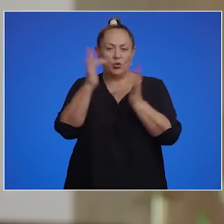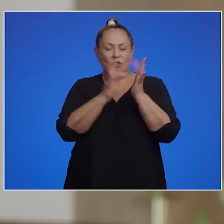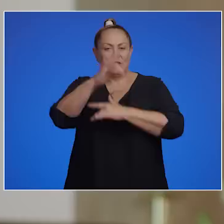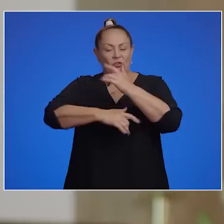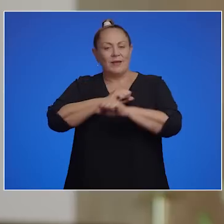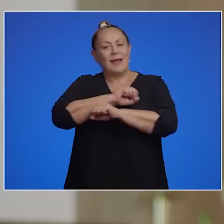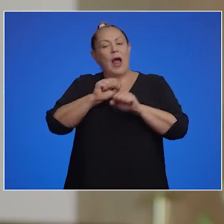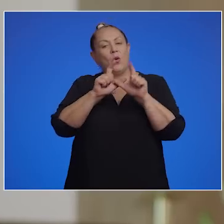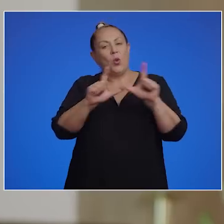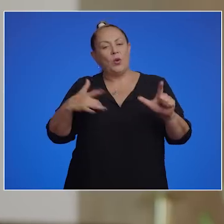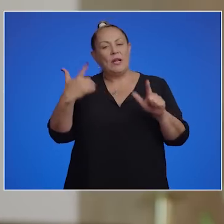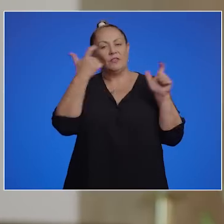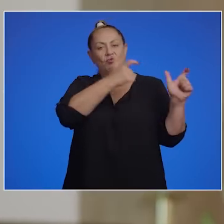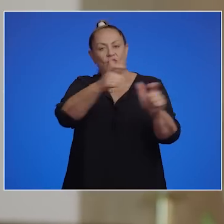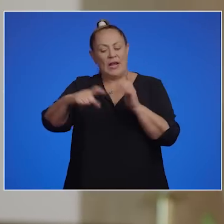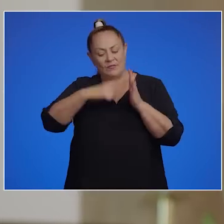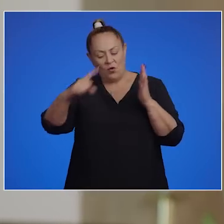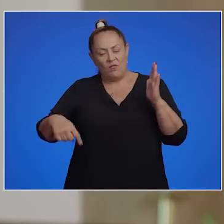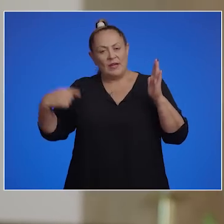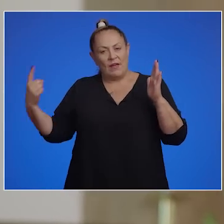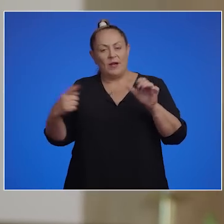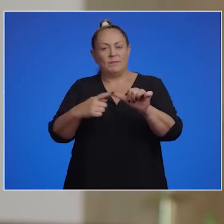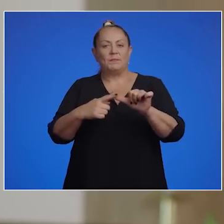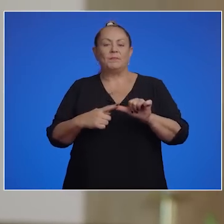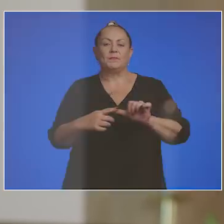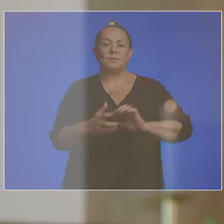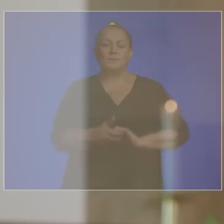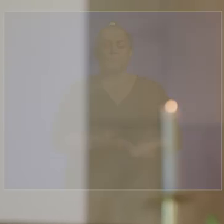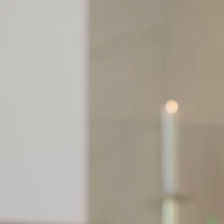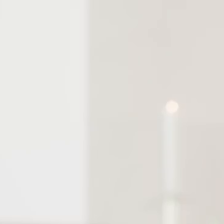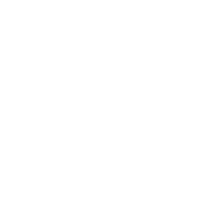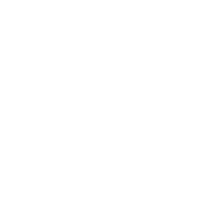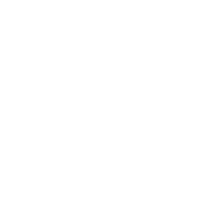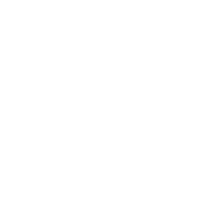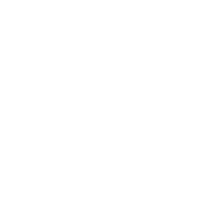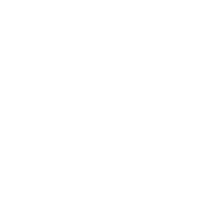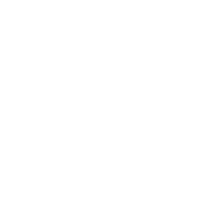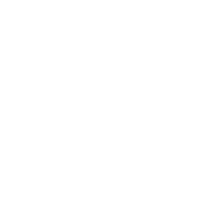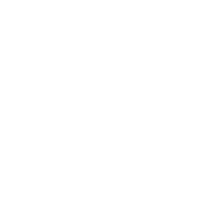our Lord, who lives and reigns forever and ever. Amen. Amen.